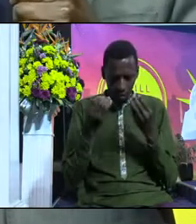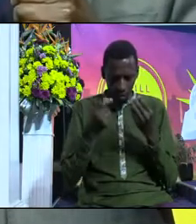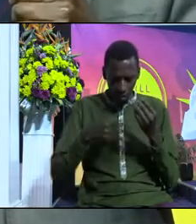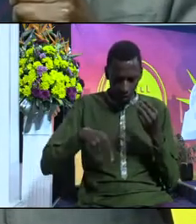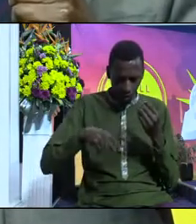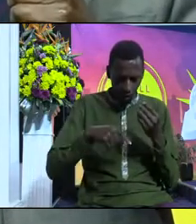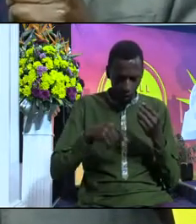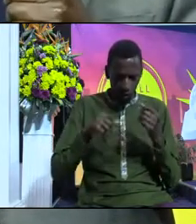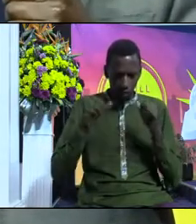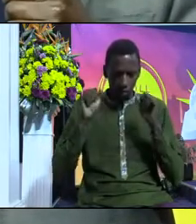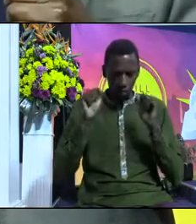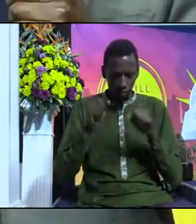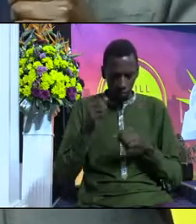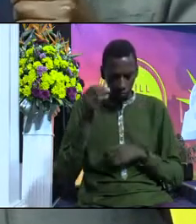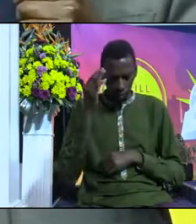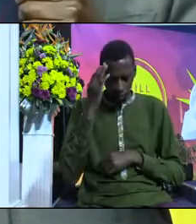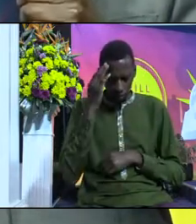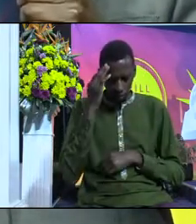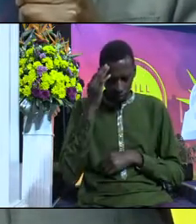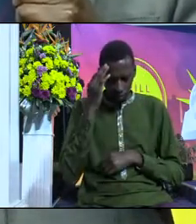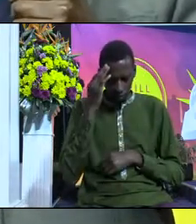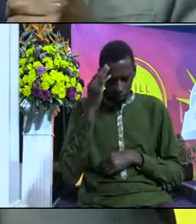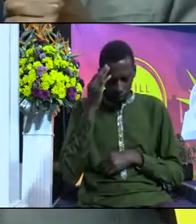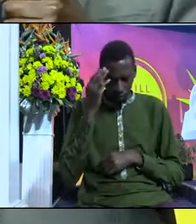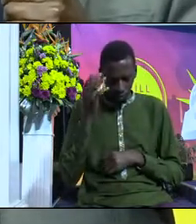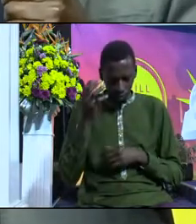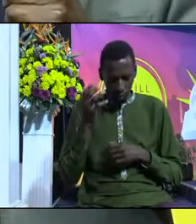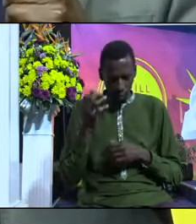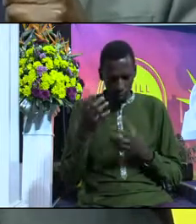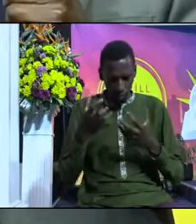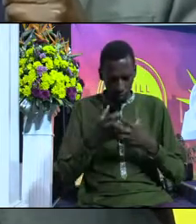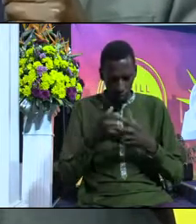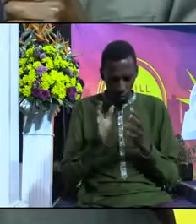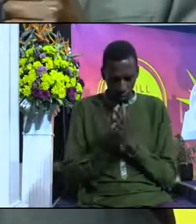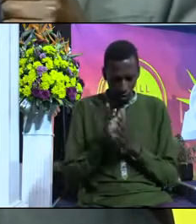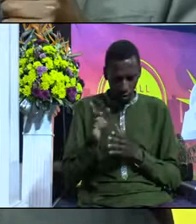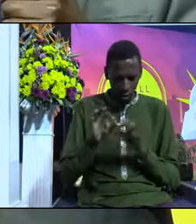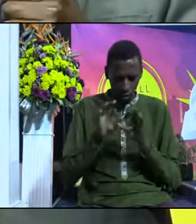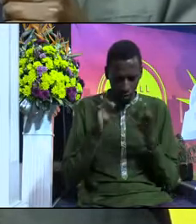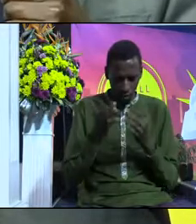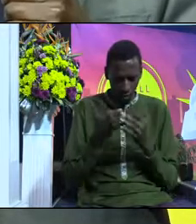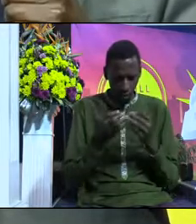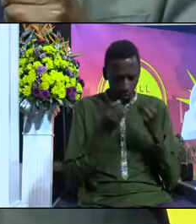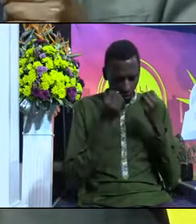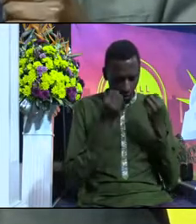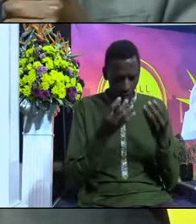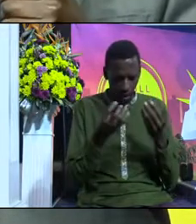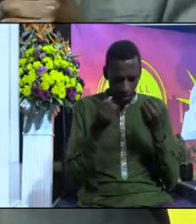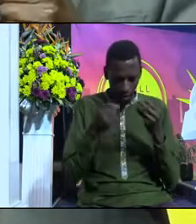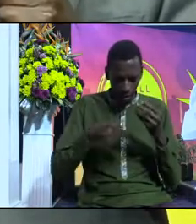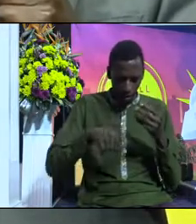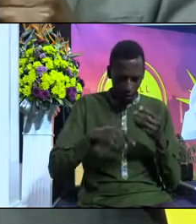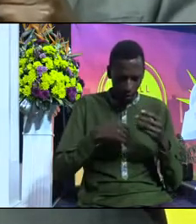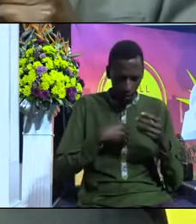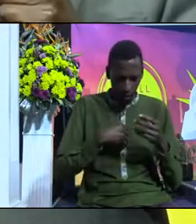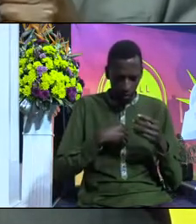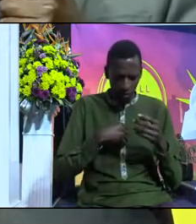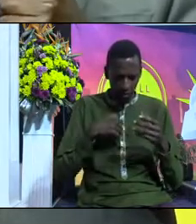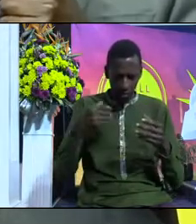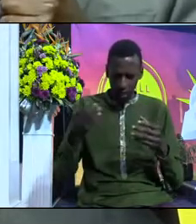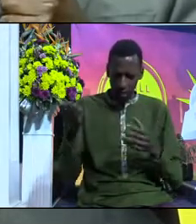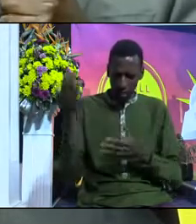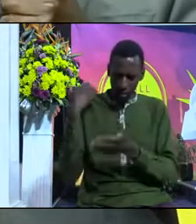can identify with this family. Many of us have come from such dysfunctional